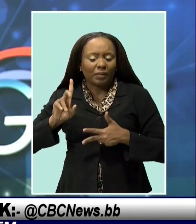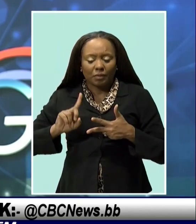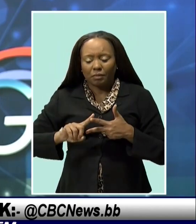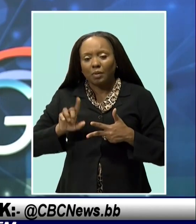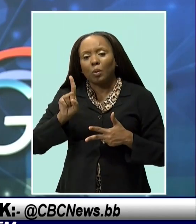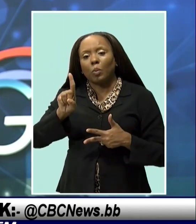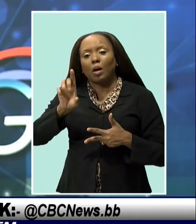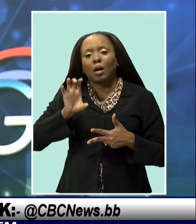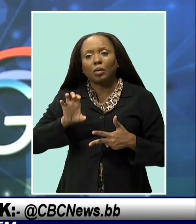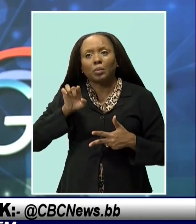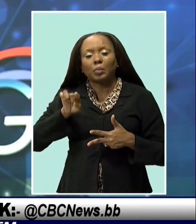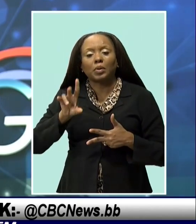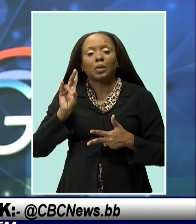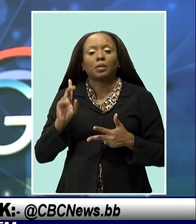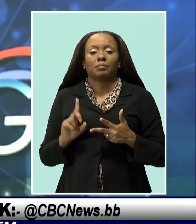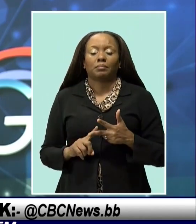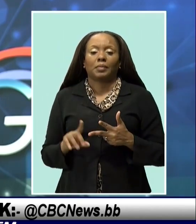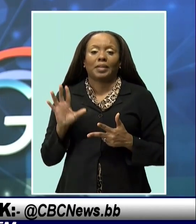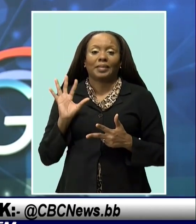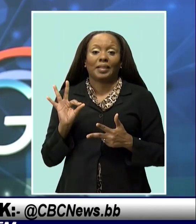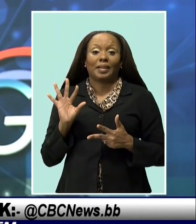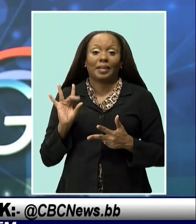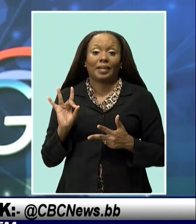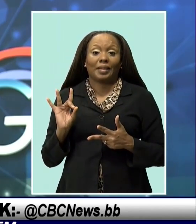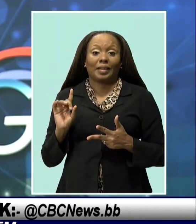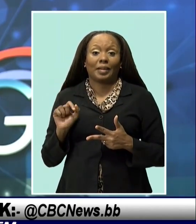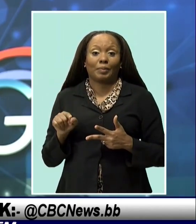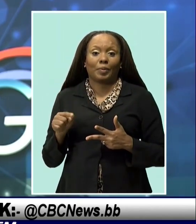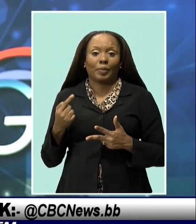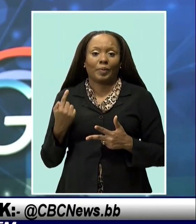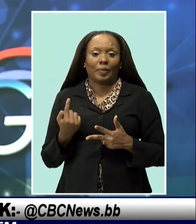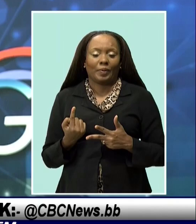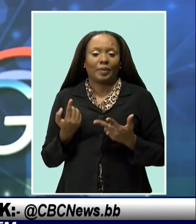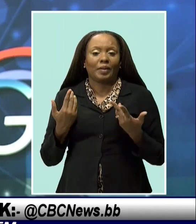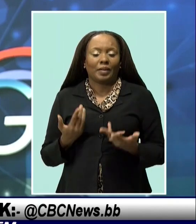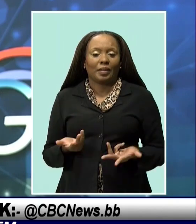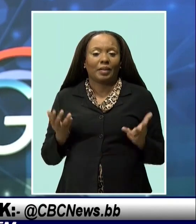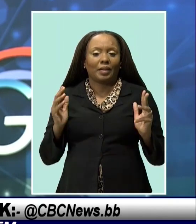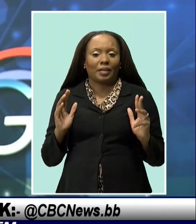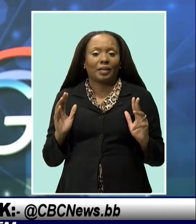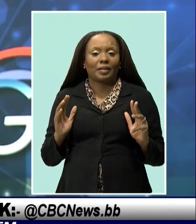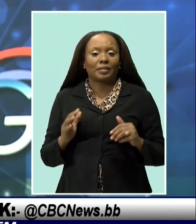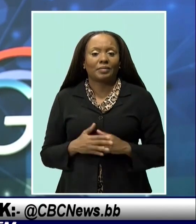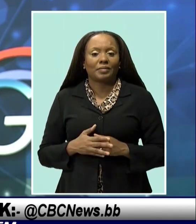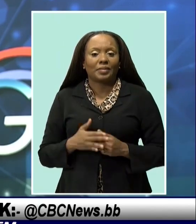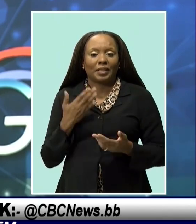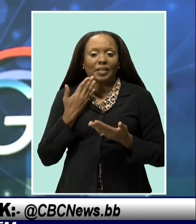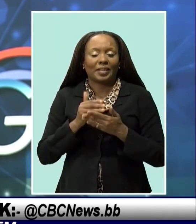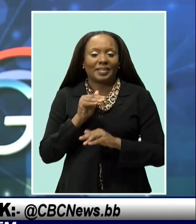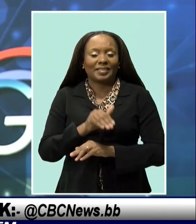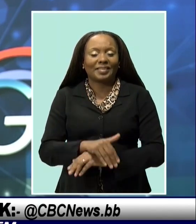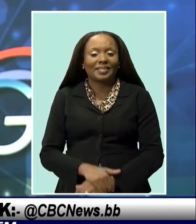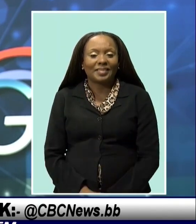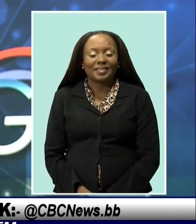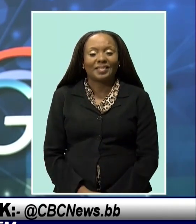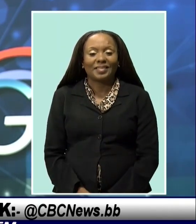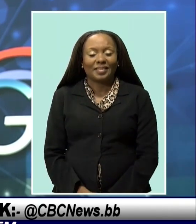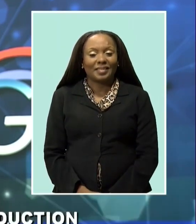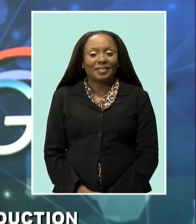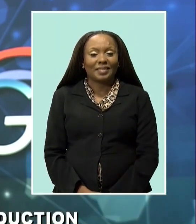stations 947, 100.7 FM and 98.1 The One. That's news. Good night.